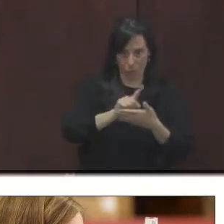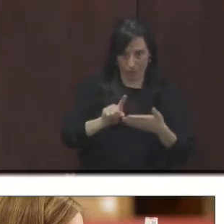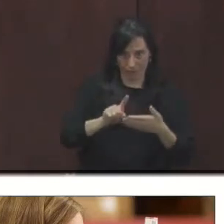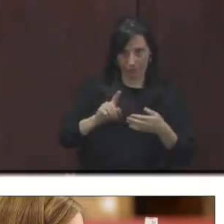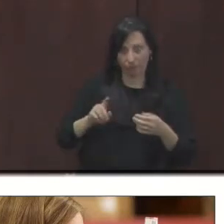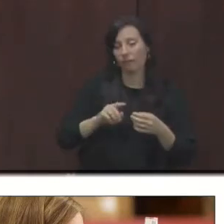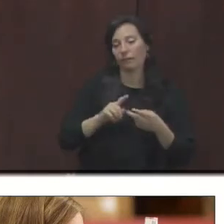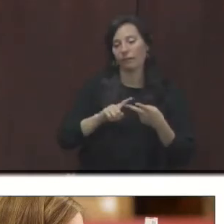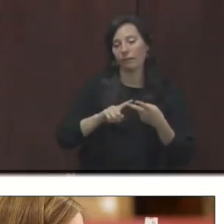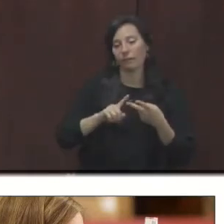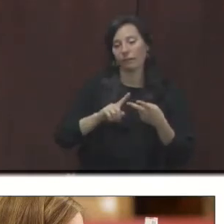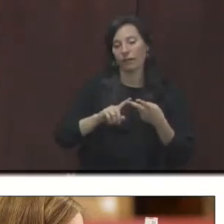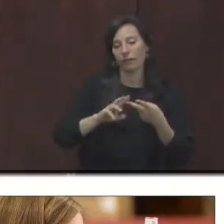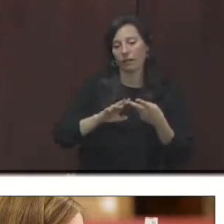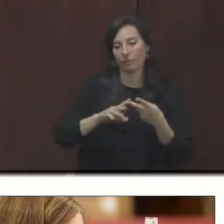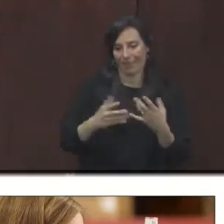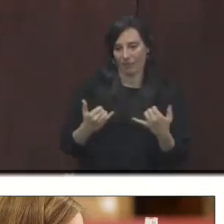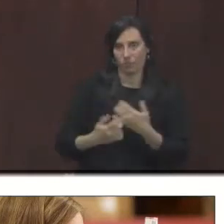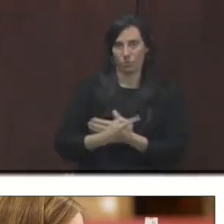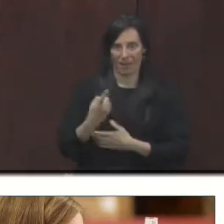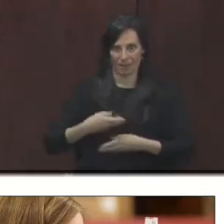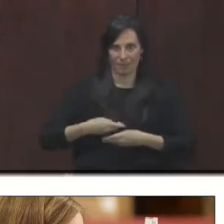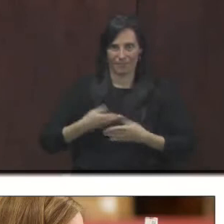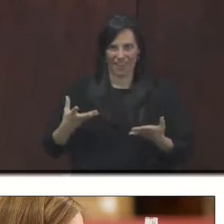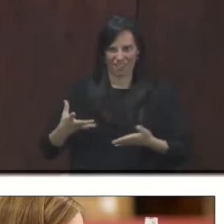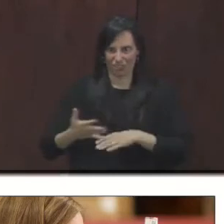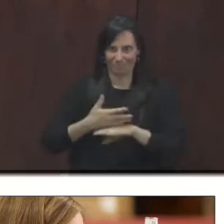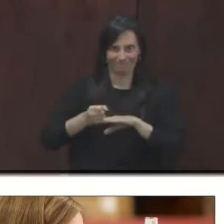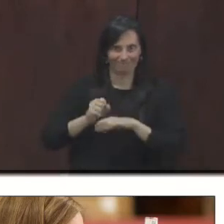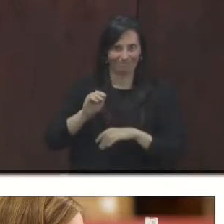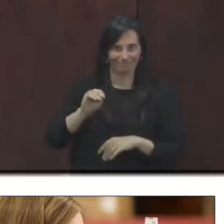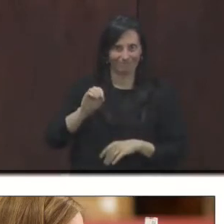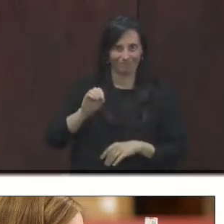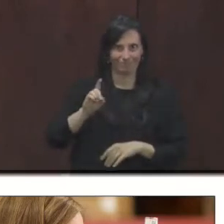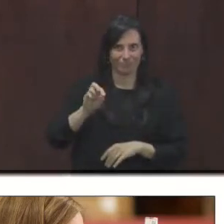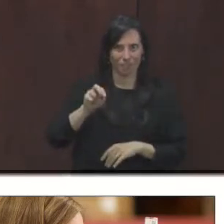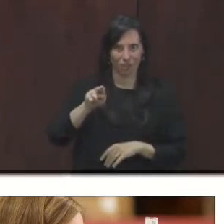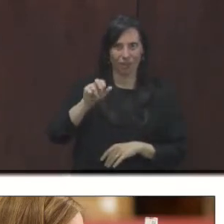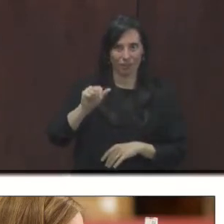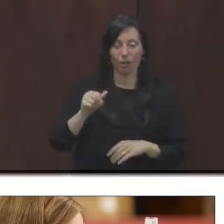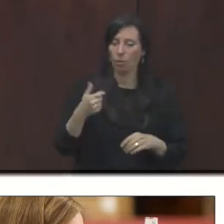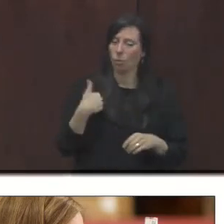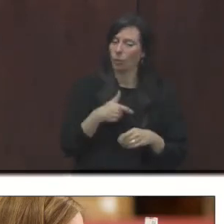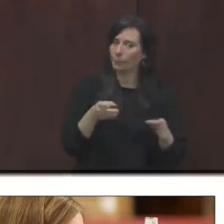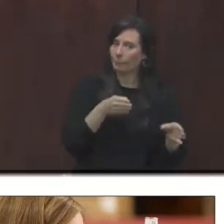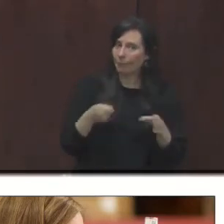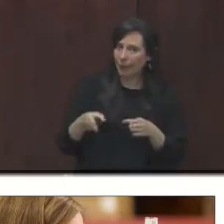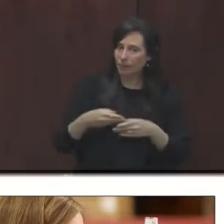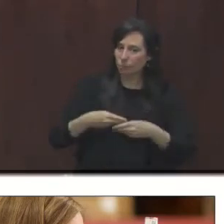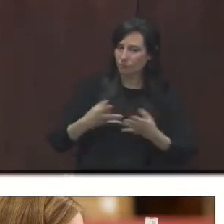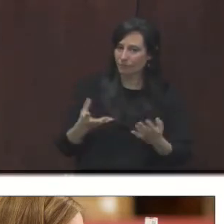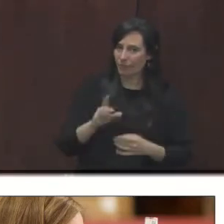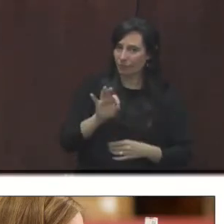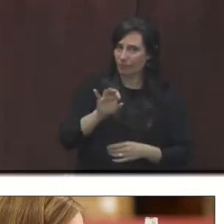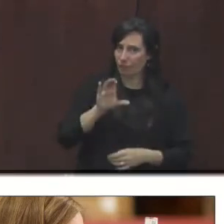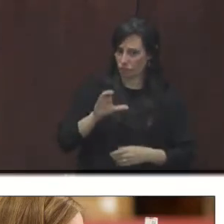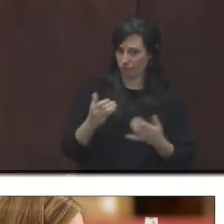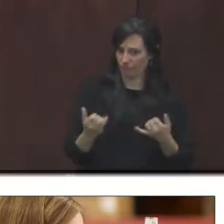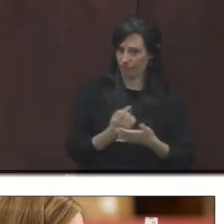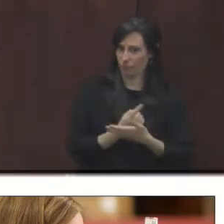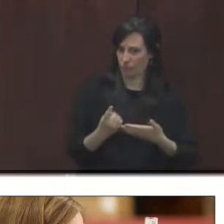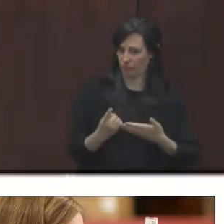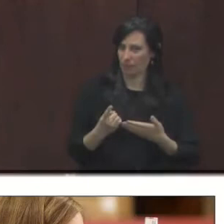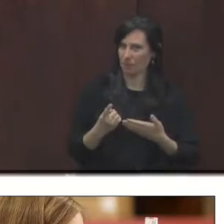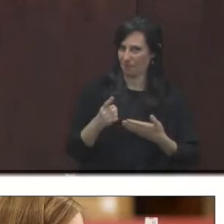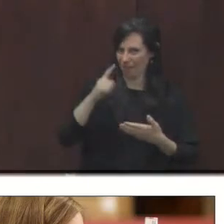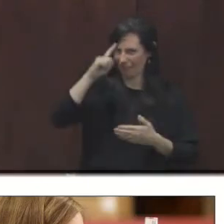round of Moderna earlier today. We had 900 planned for this week. But we're looking like we're anticipating some